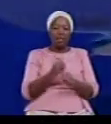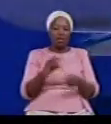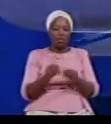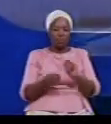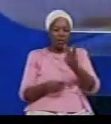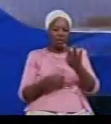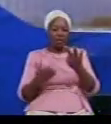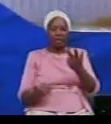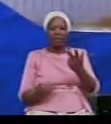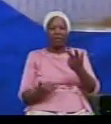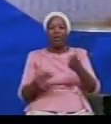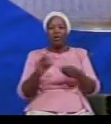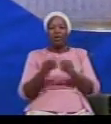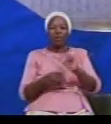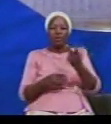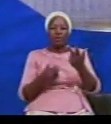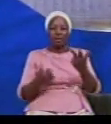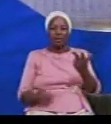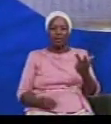three now.